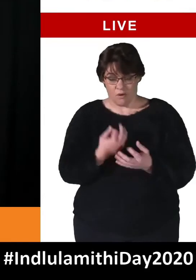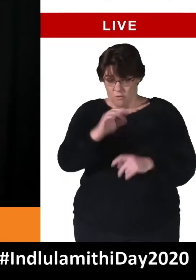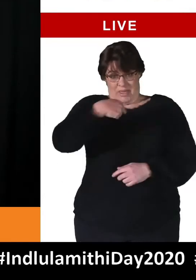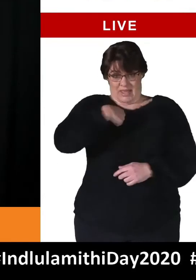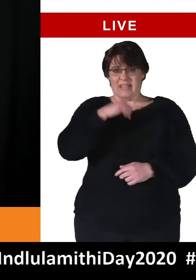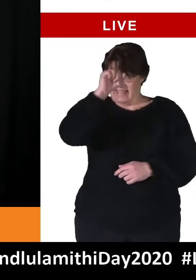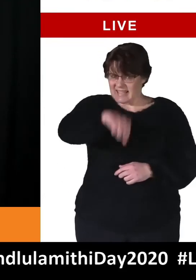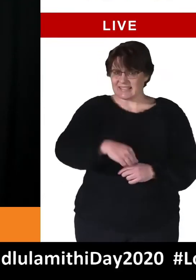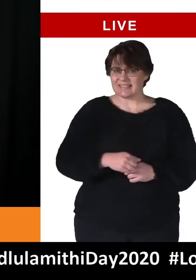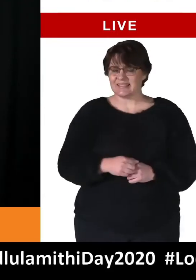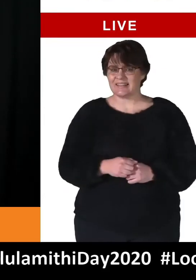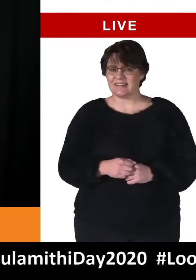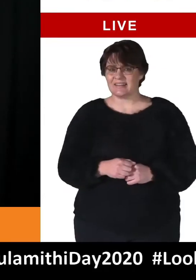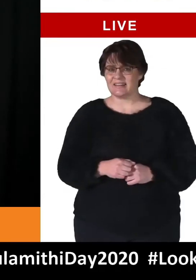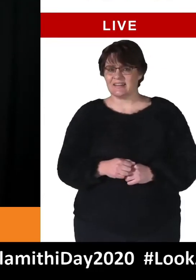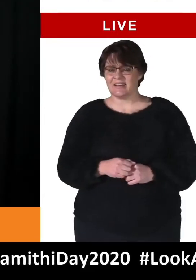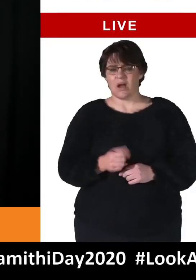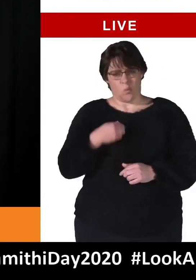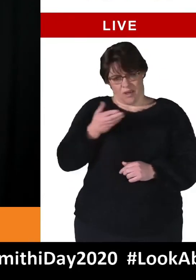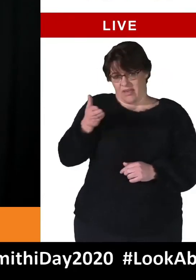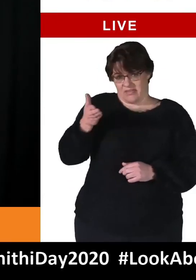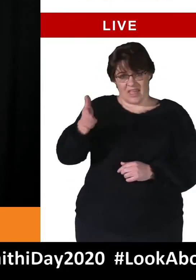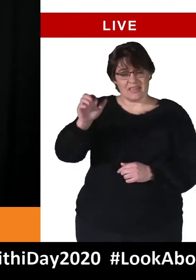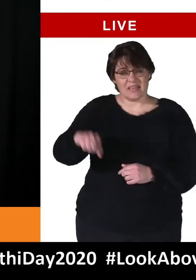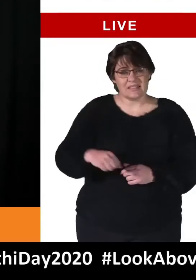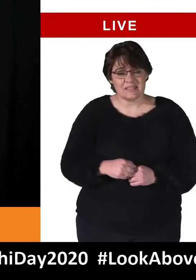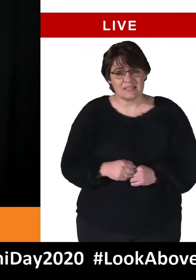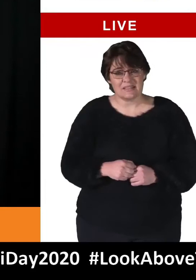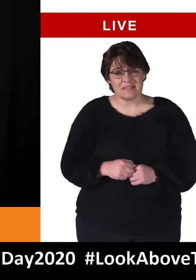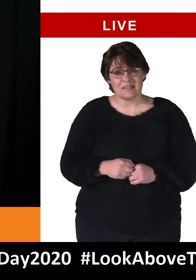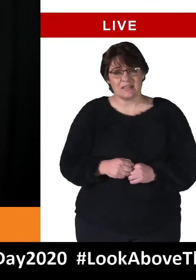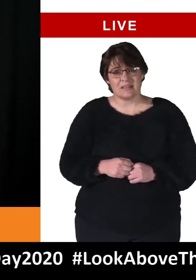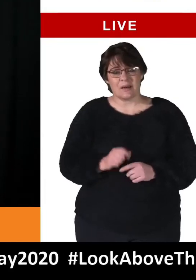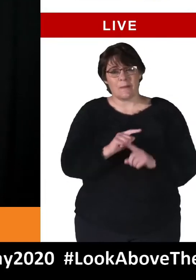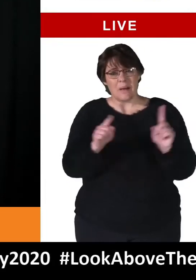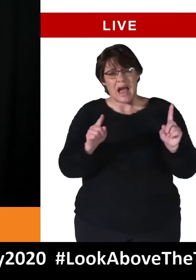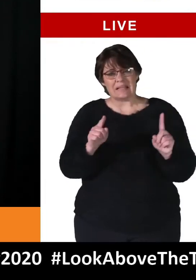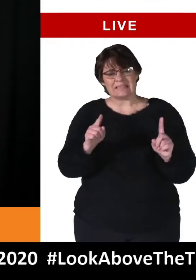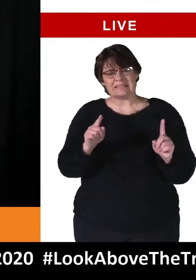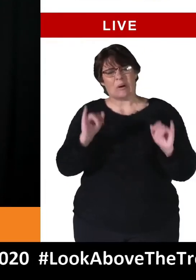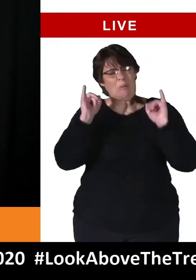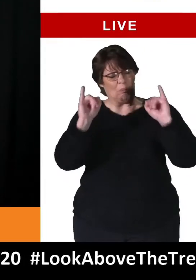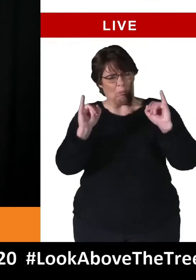would say, yes, Isibujwa, we are there. Headaches, but flickers of hope are there.